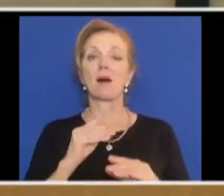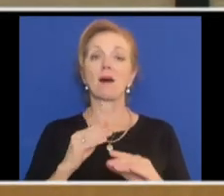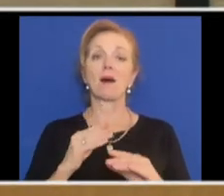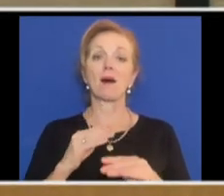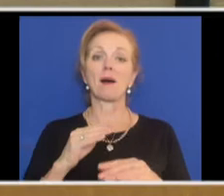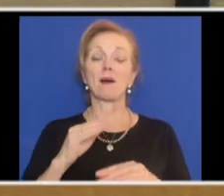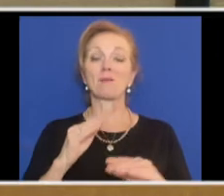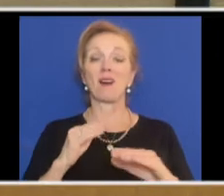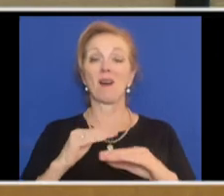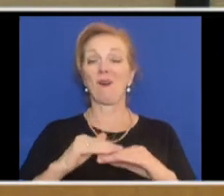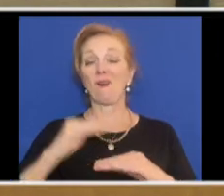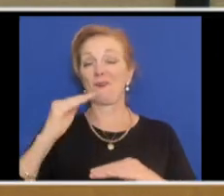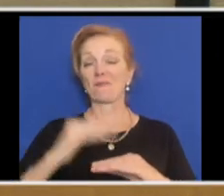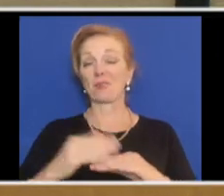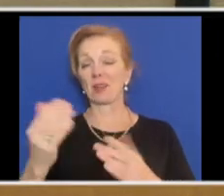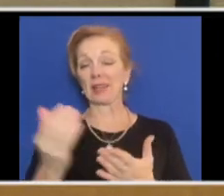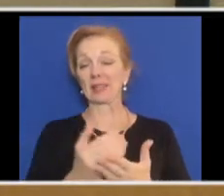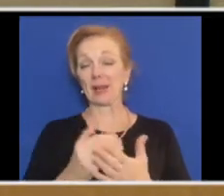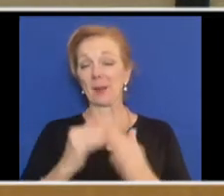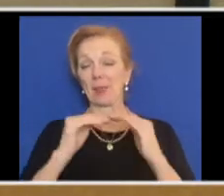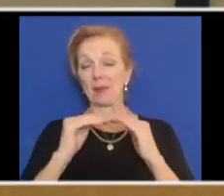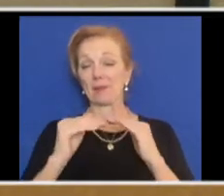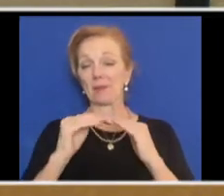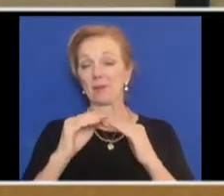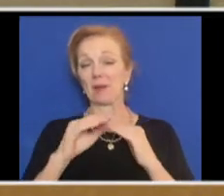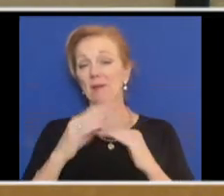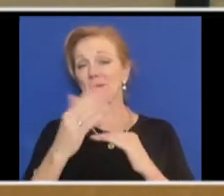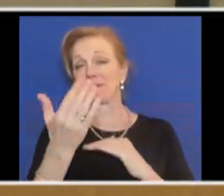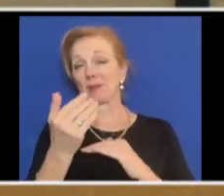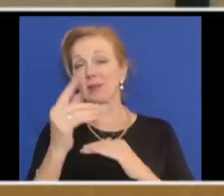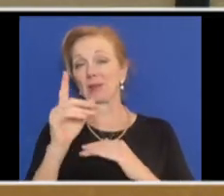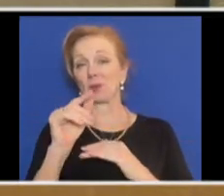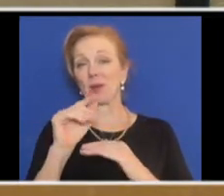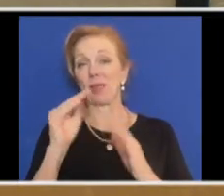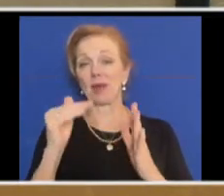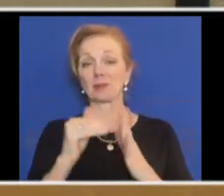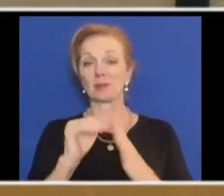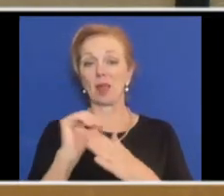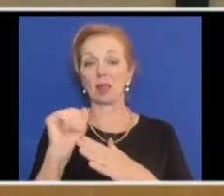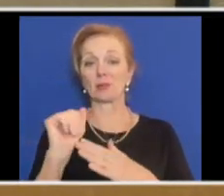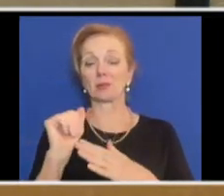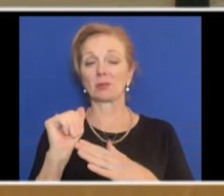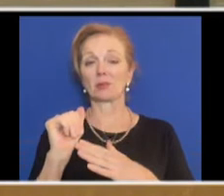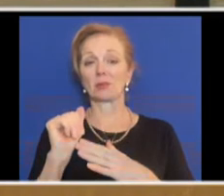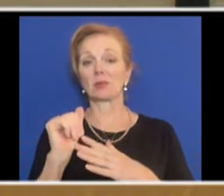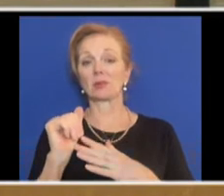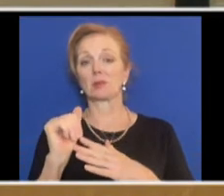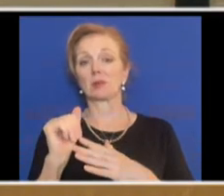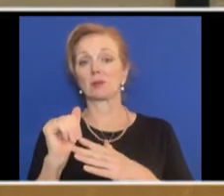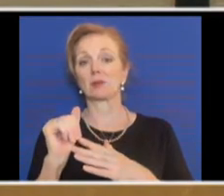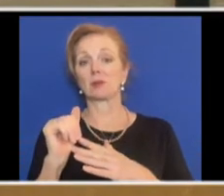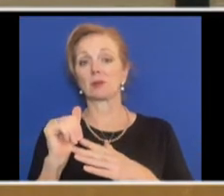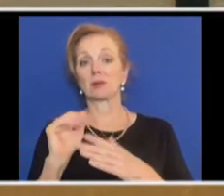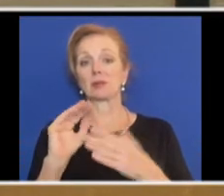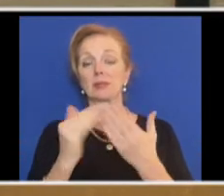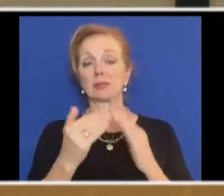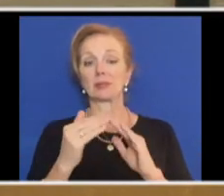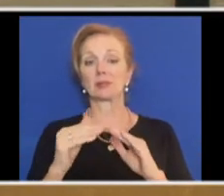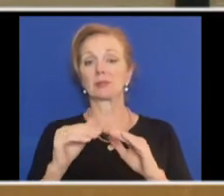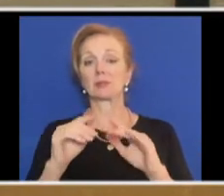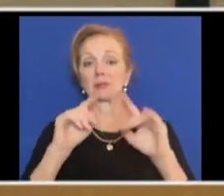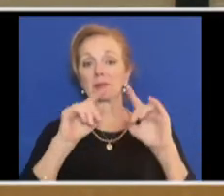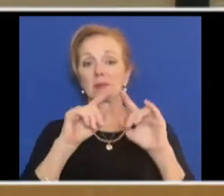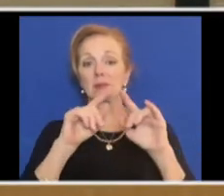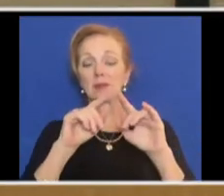level uh by fifteen twenty thousand dollars as opposed to what the city's threshold